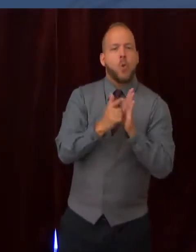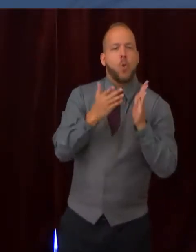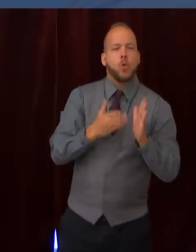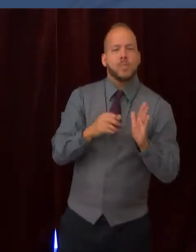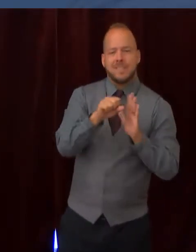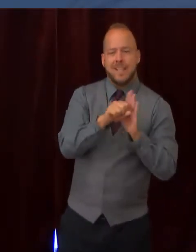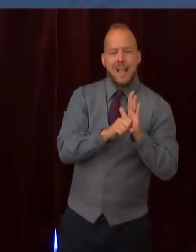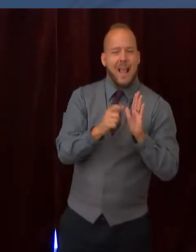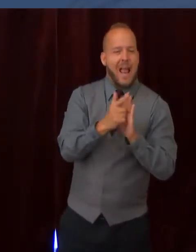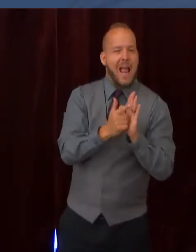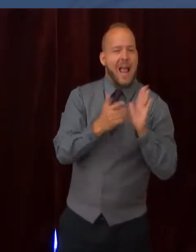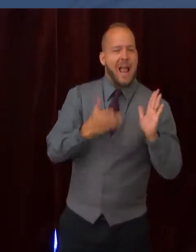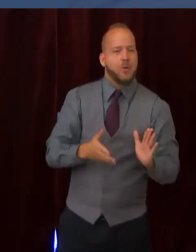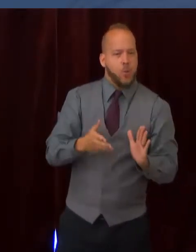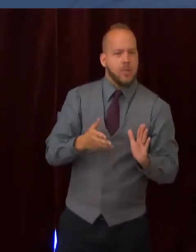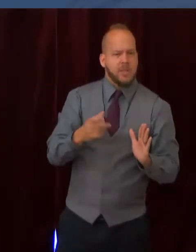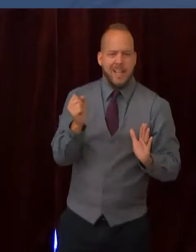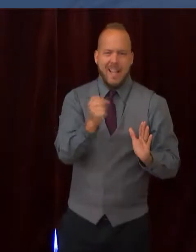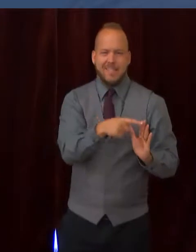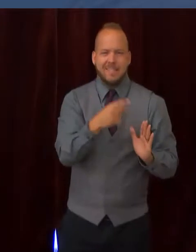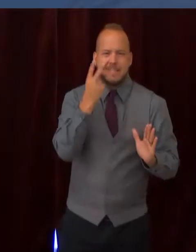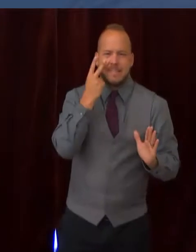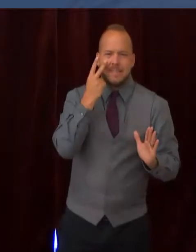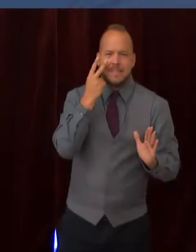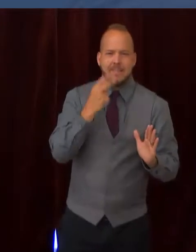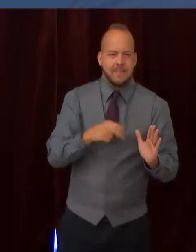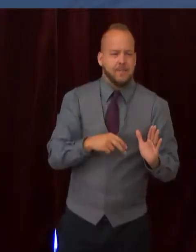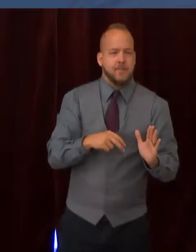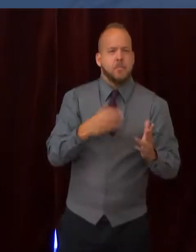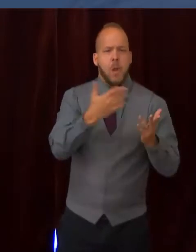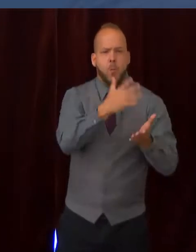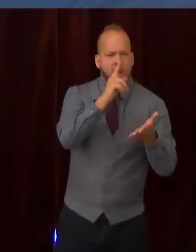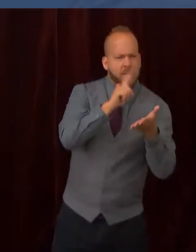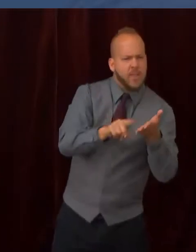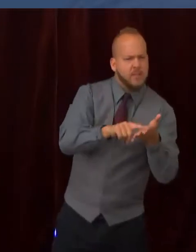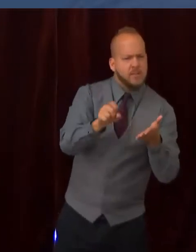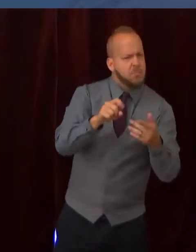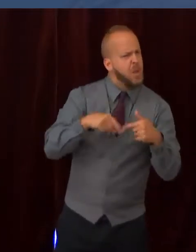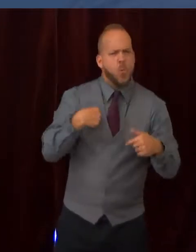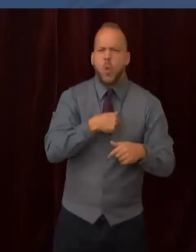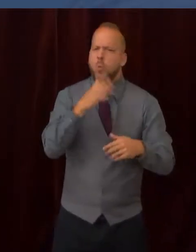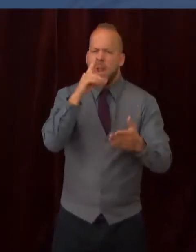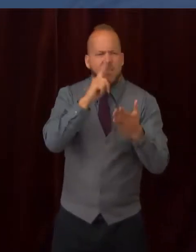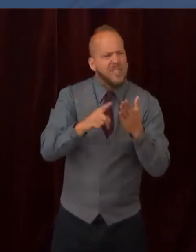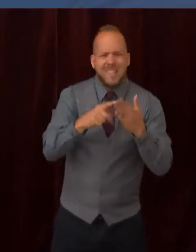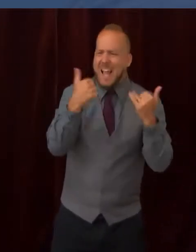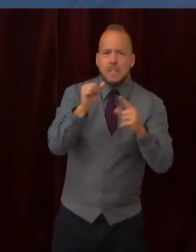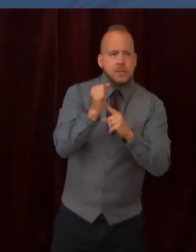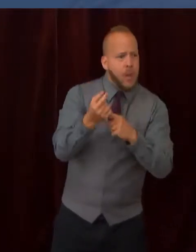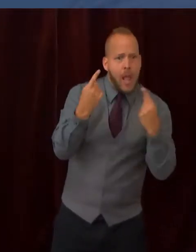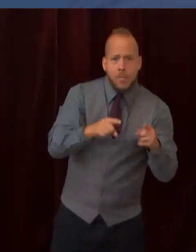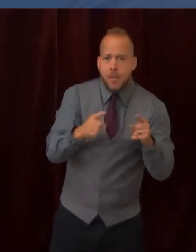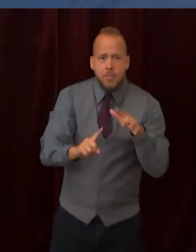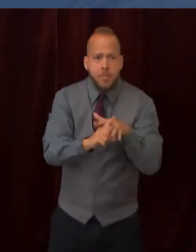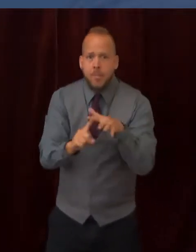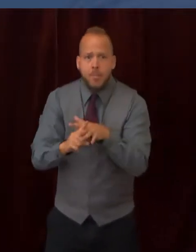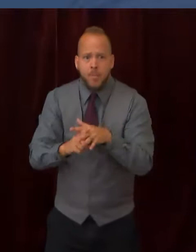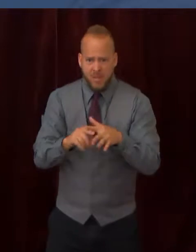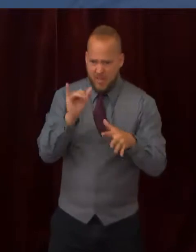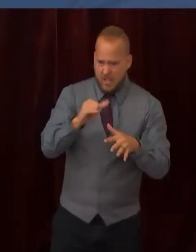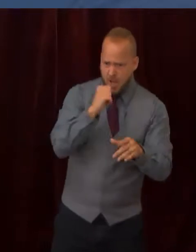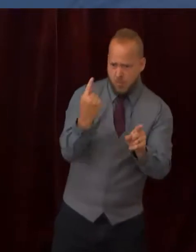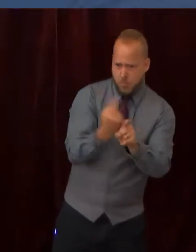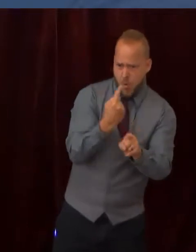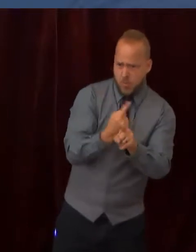to the bottom of any potential argument that there was inappropriate conduct. That's very important to the success of this mission, and I know that'll get